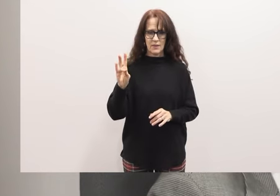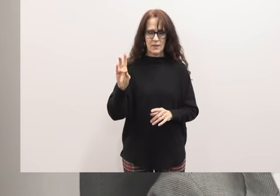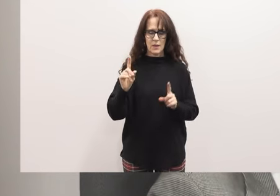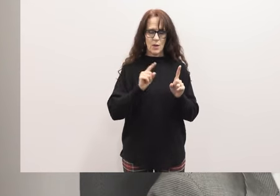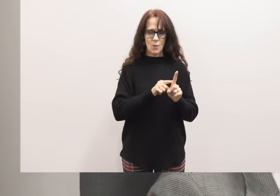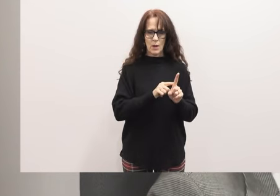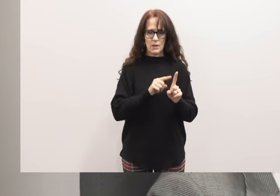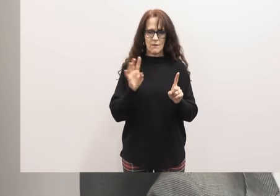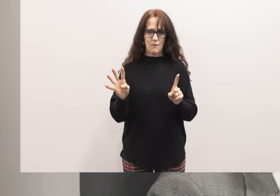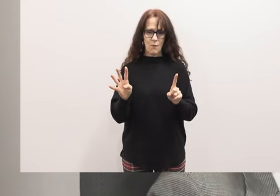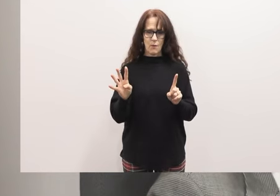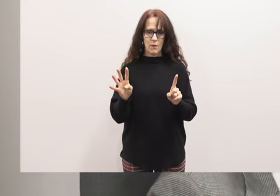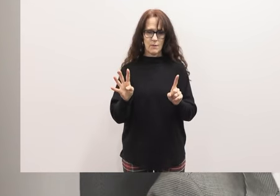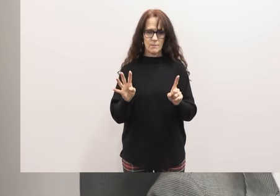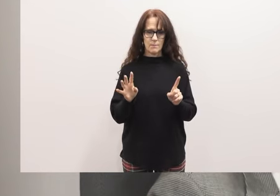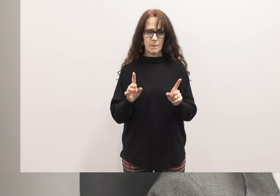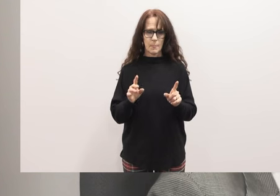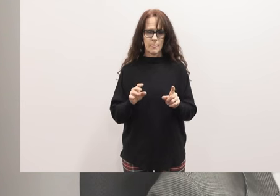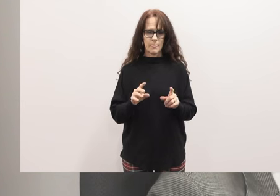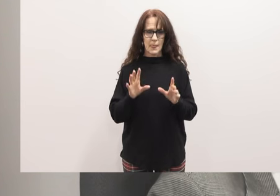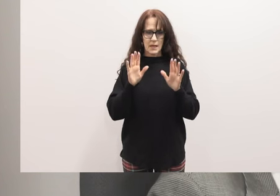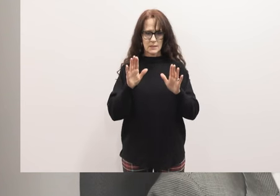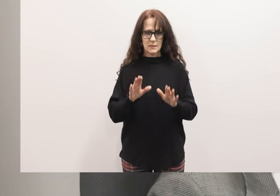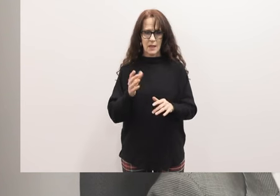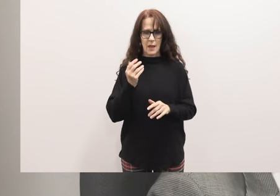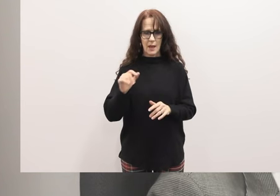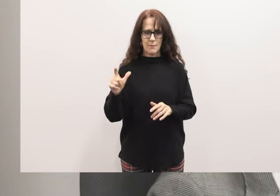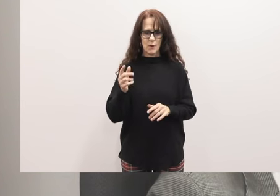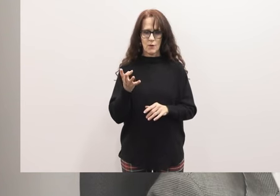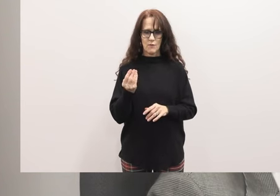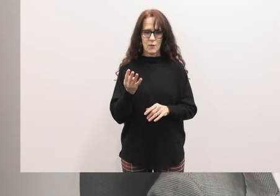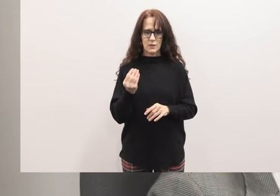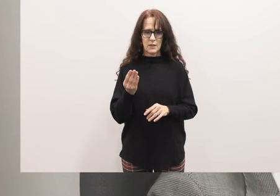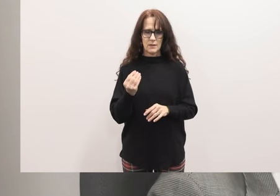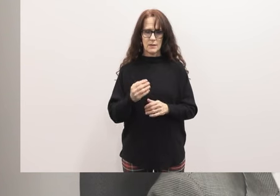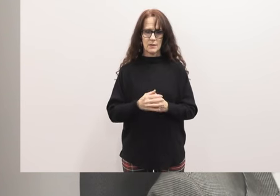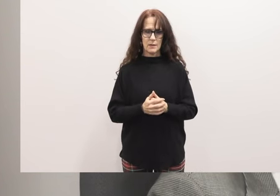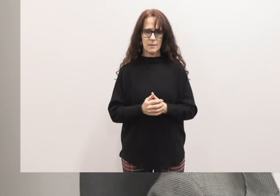to 4, and also Sunday, April 14th